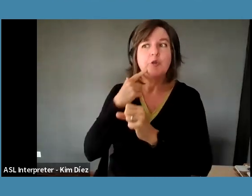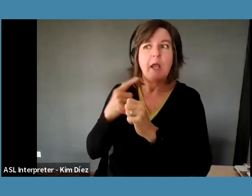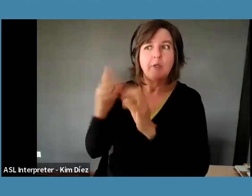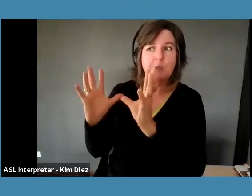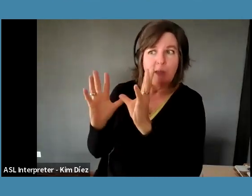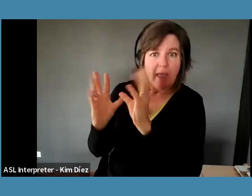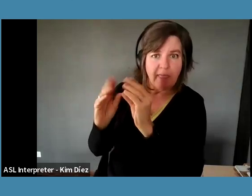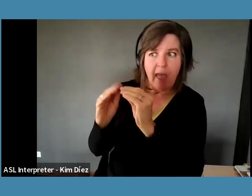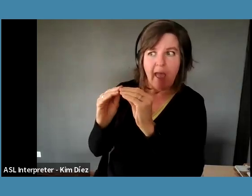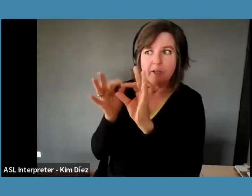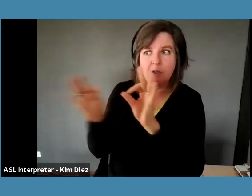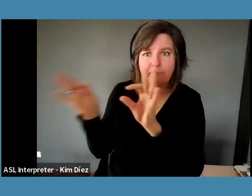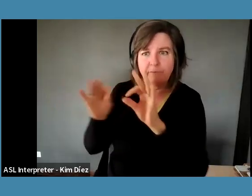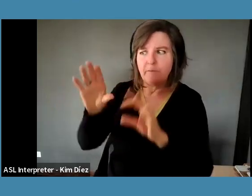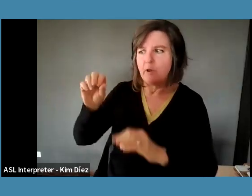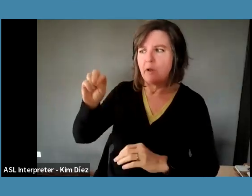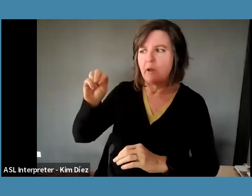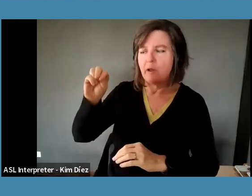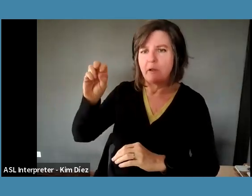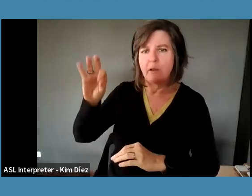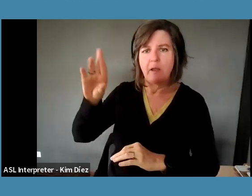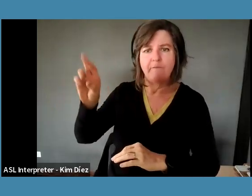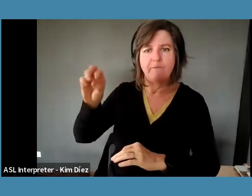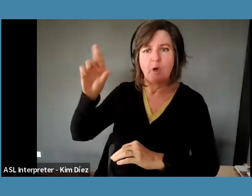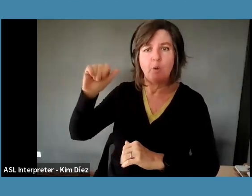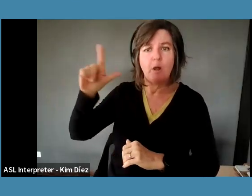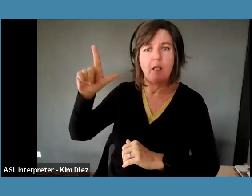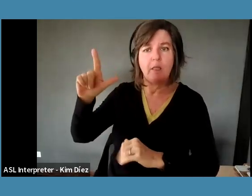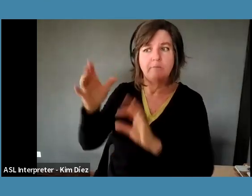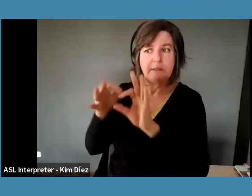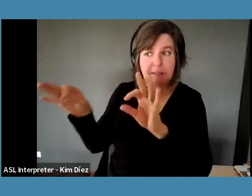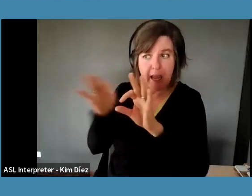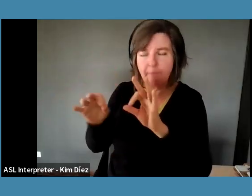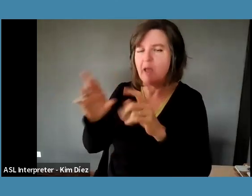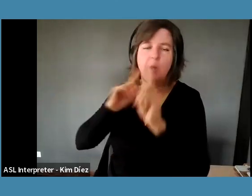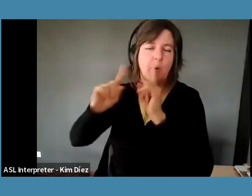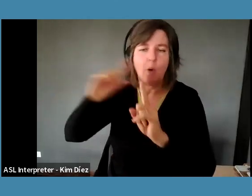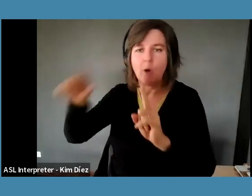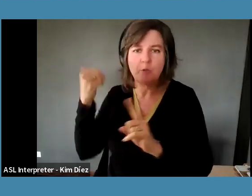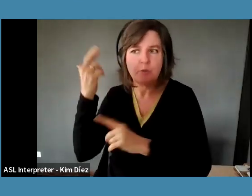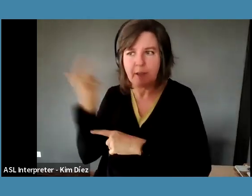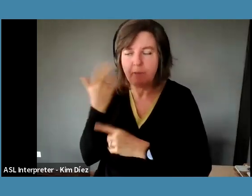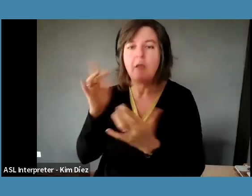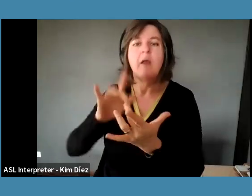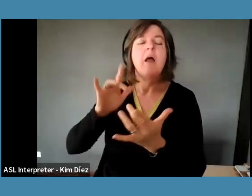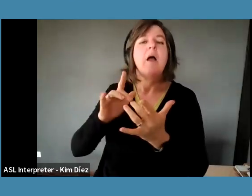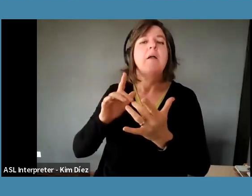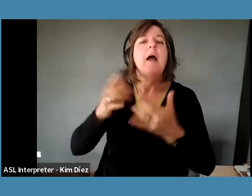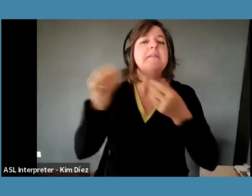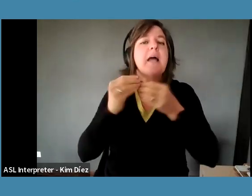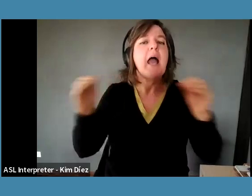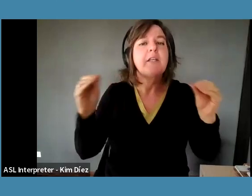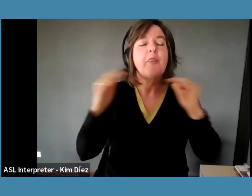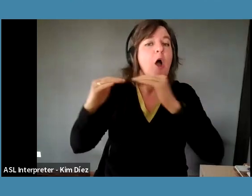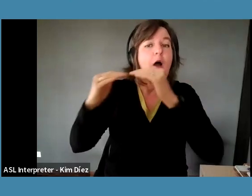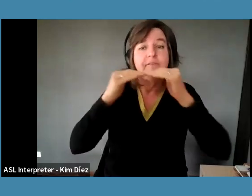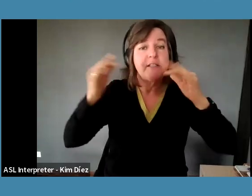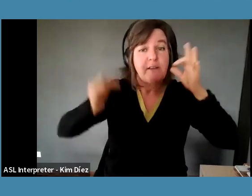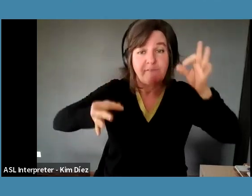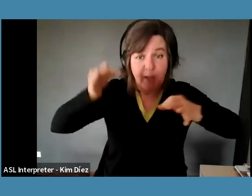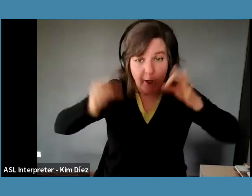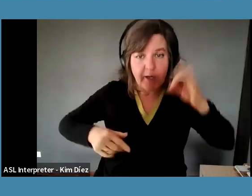some other reason, you can contact the Office of Fair Hearings or the Office of Appeal Hearings, depending on which one you're dealing with,